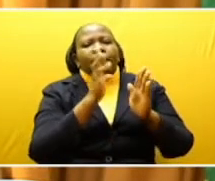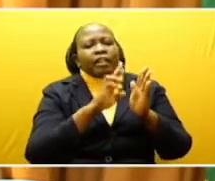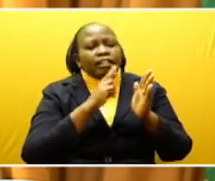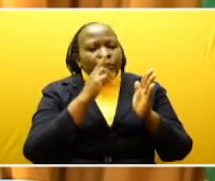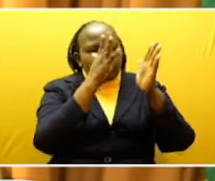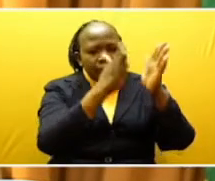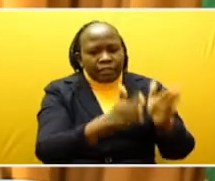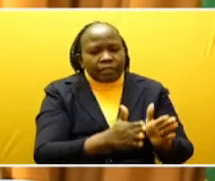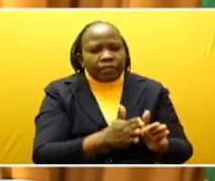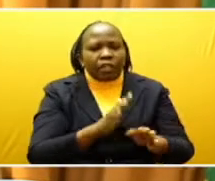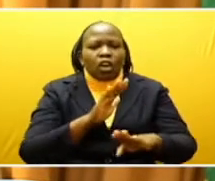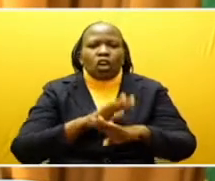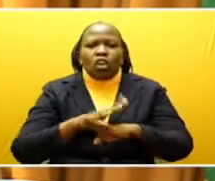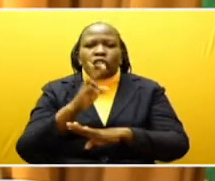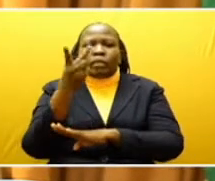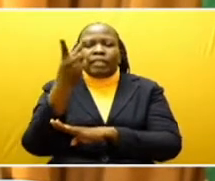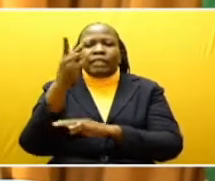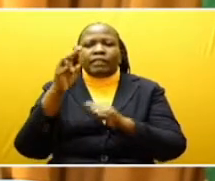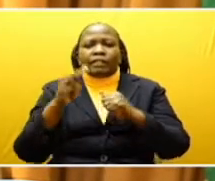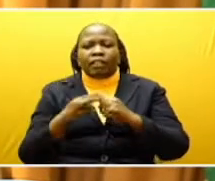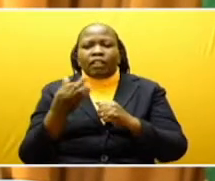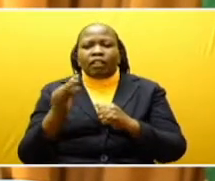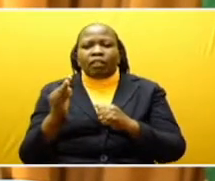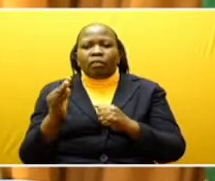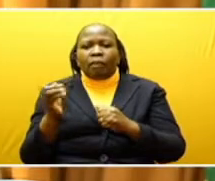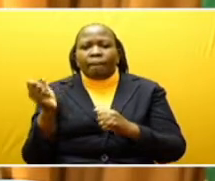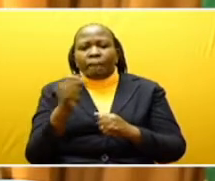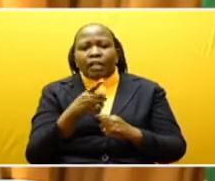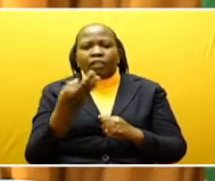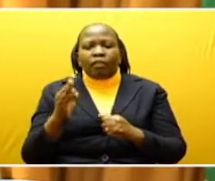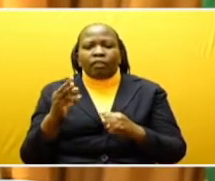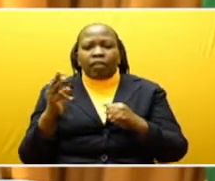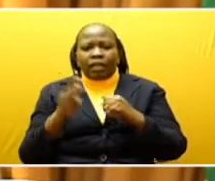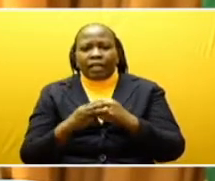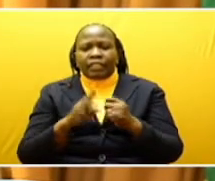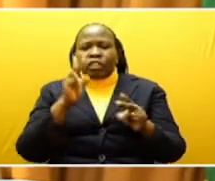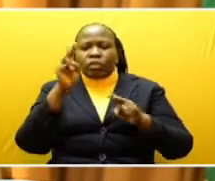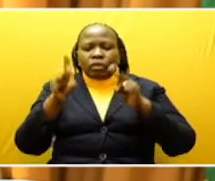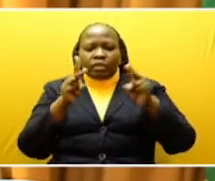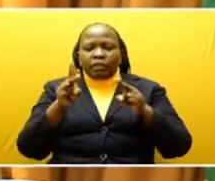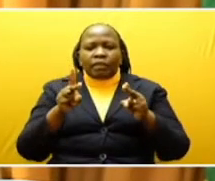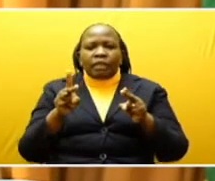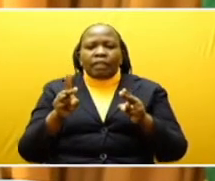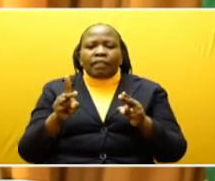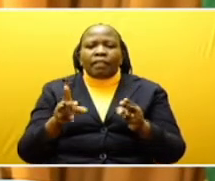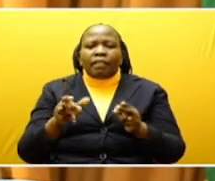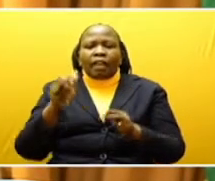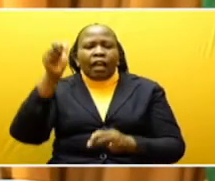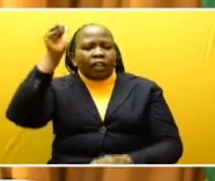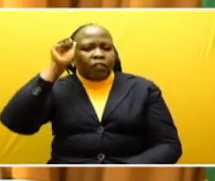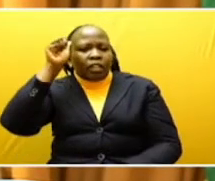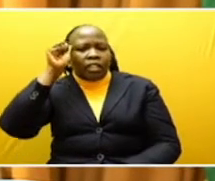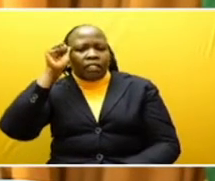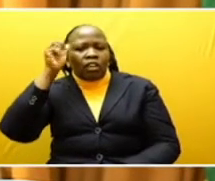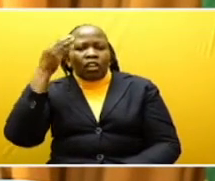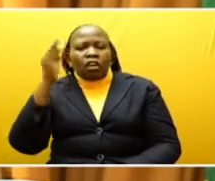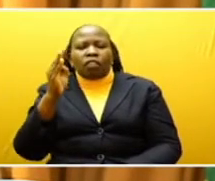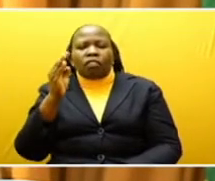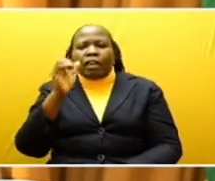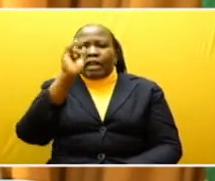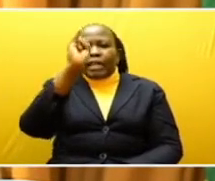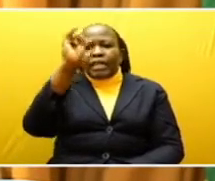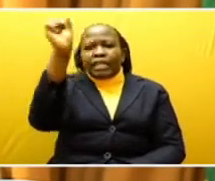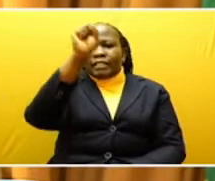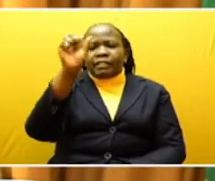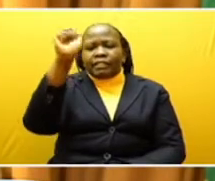On the 27th of August 2022, the firm of ISA and Company Advocates lodged a